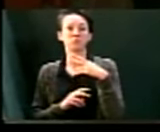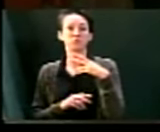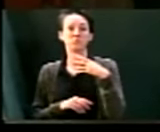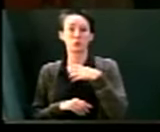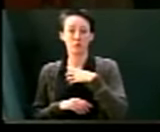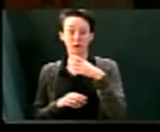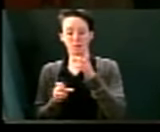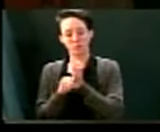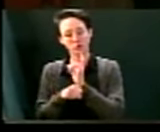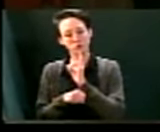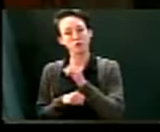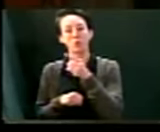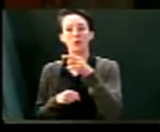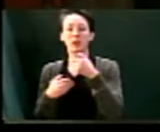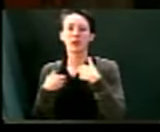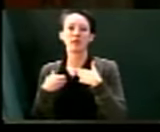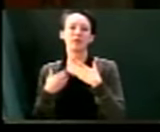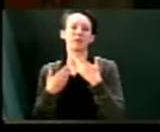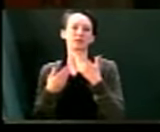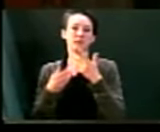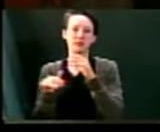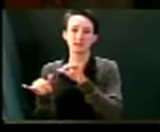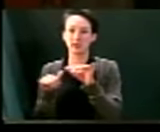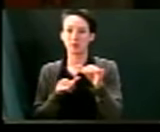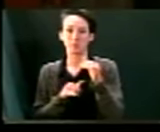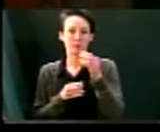they got the same information one-on-one.